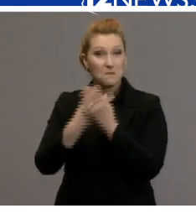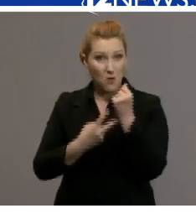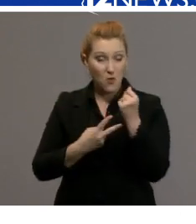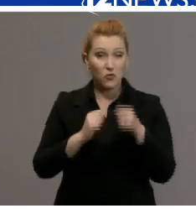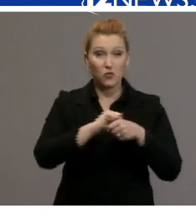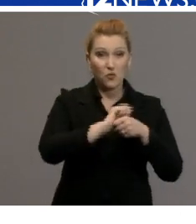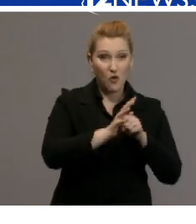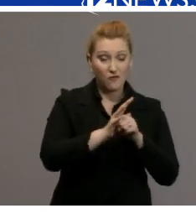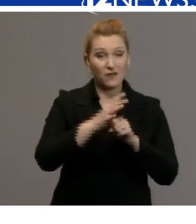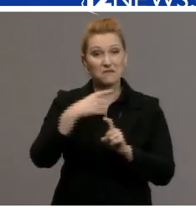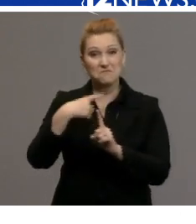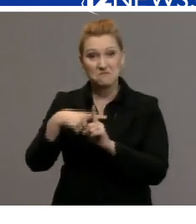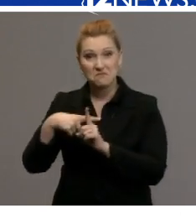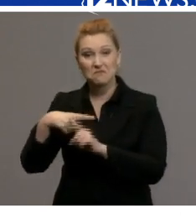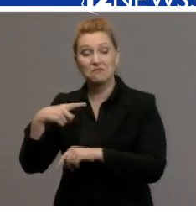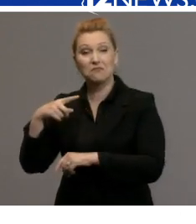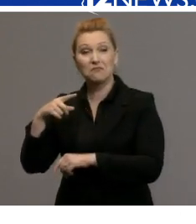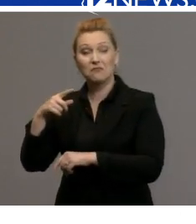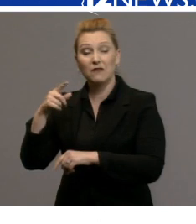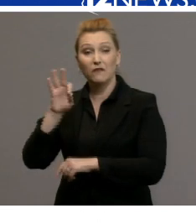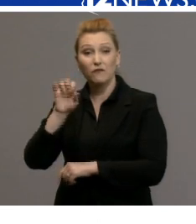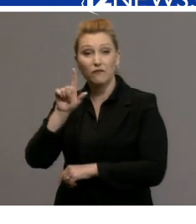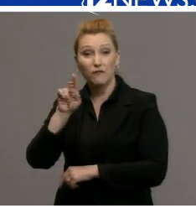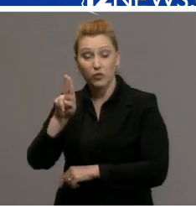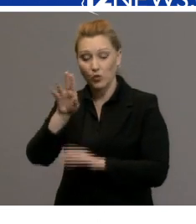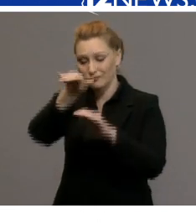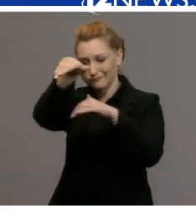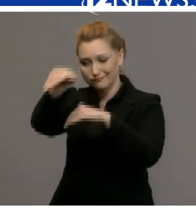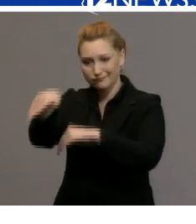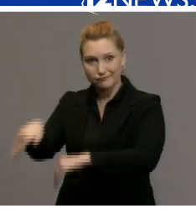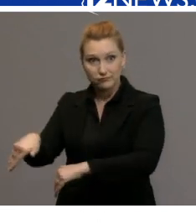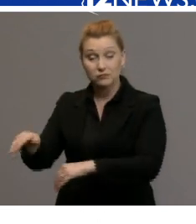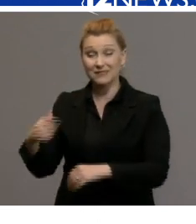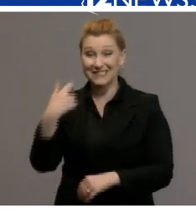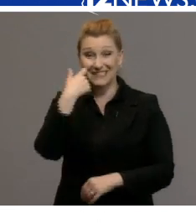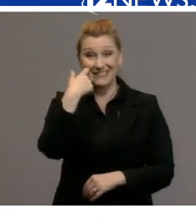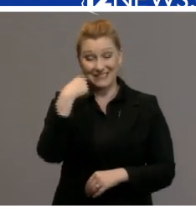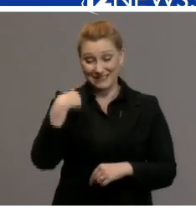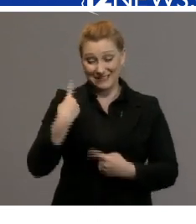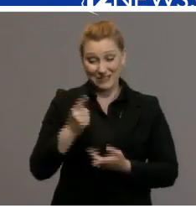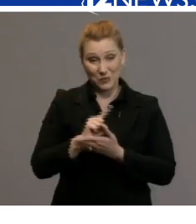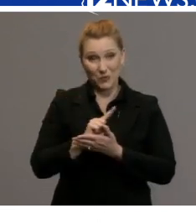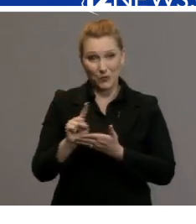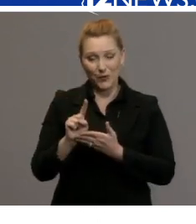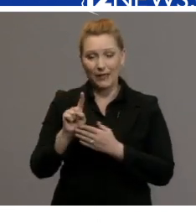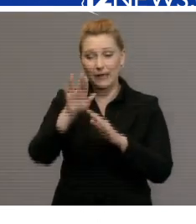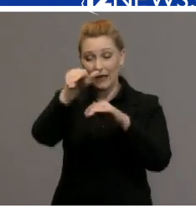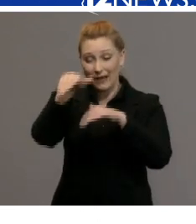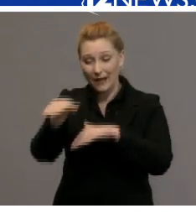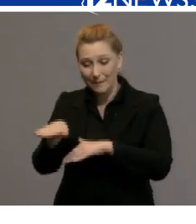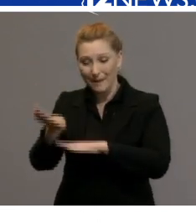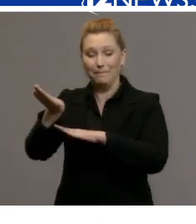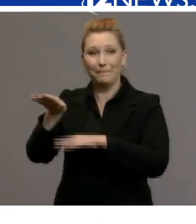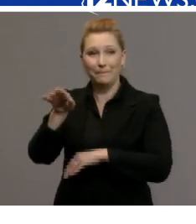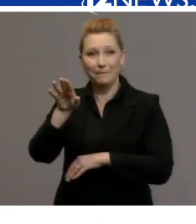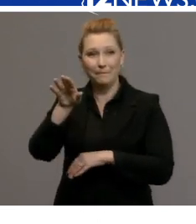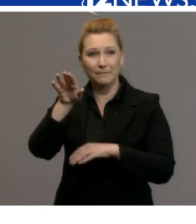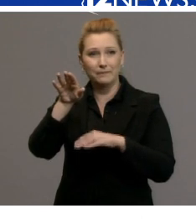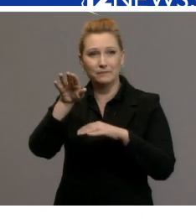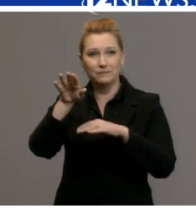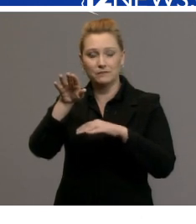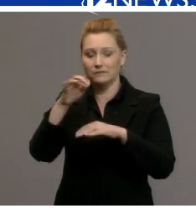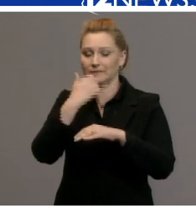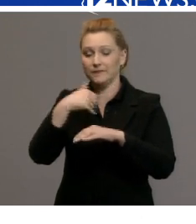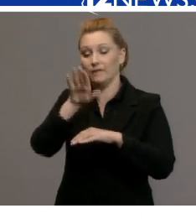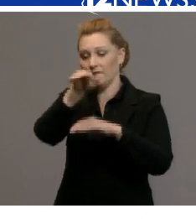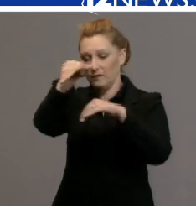influenza-like illness. You see in this last week a slight uptick in the flu-like symptoms